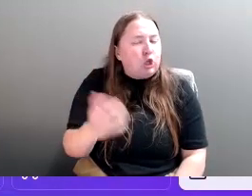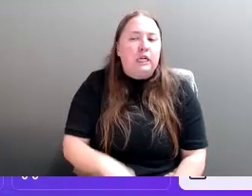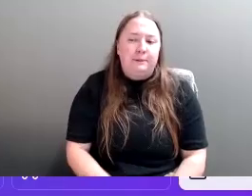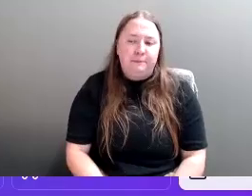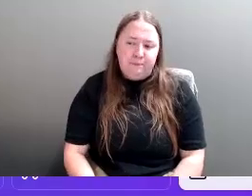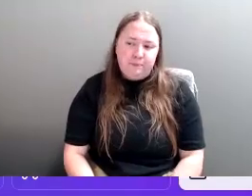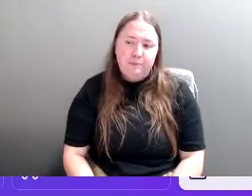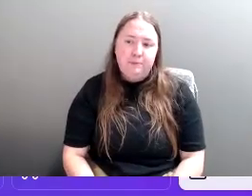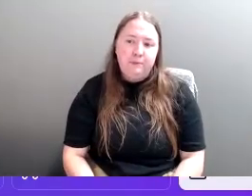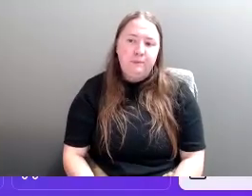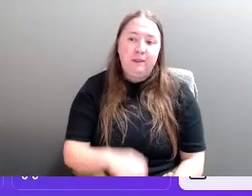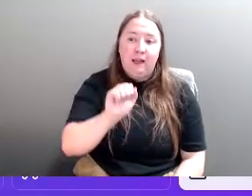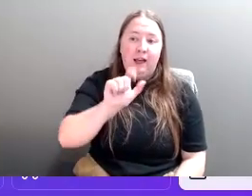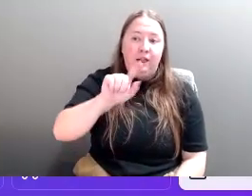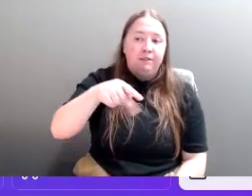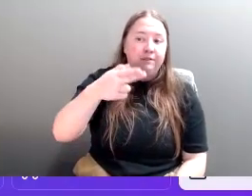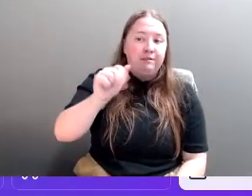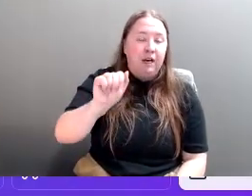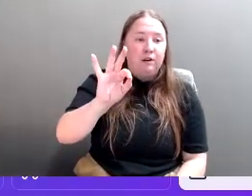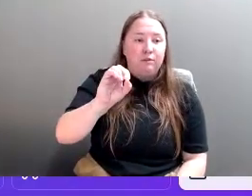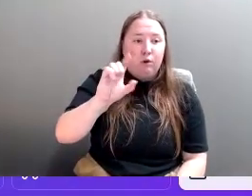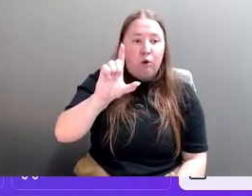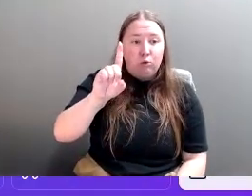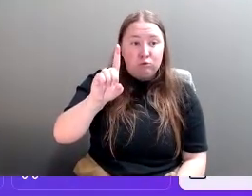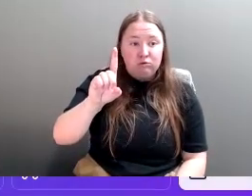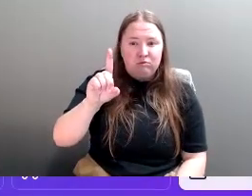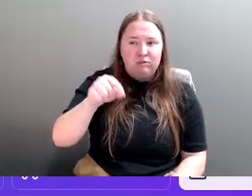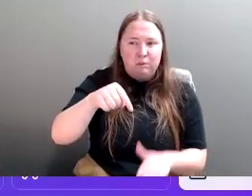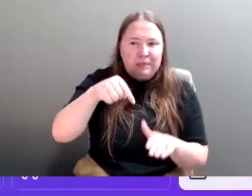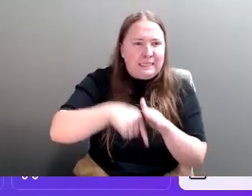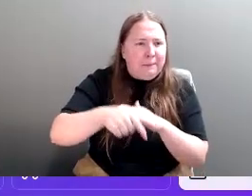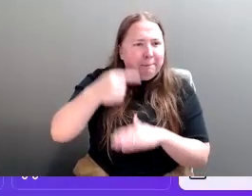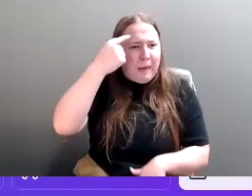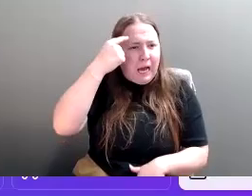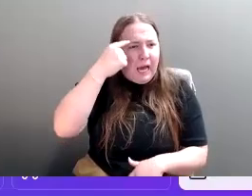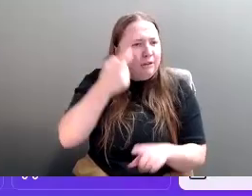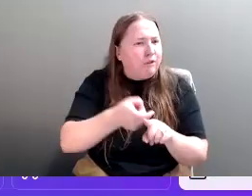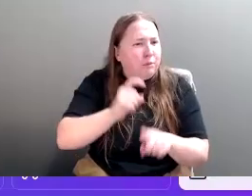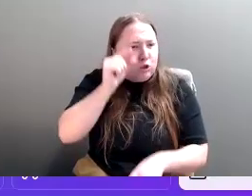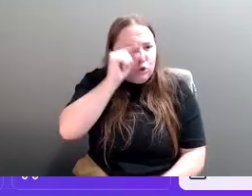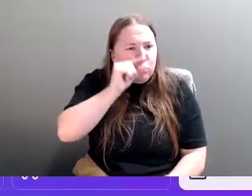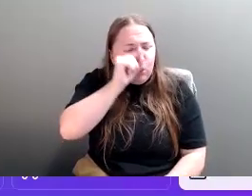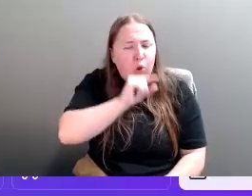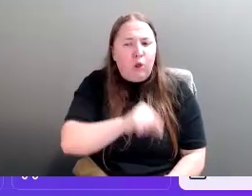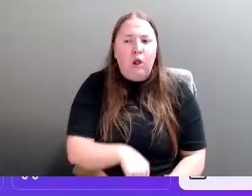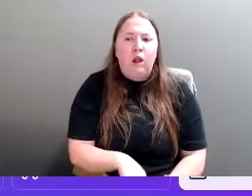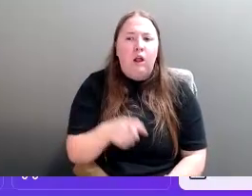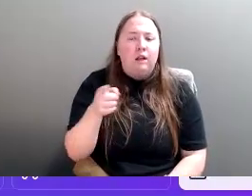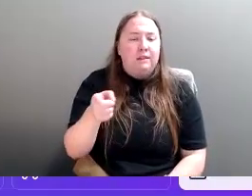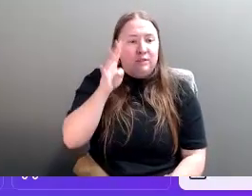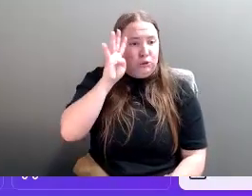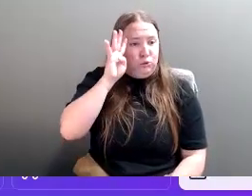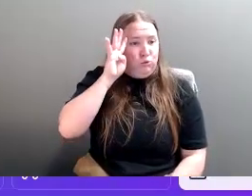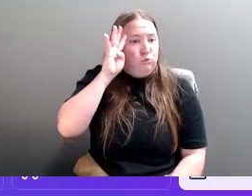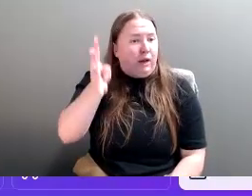But AlphaFold comes from DeepMind out of Google. And it was created